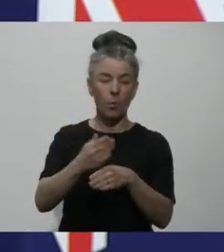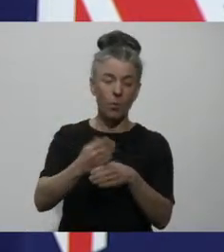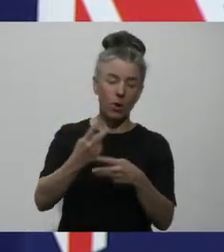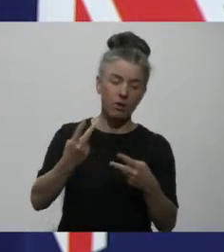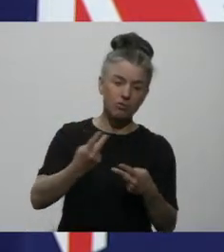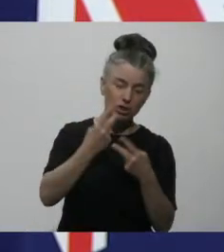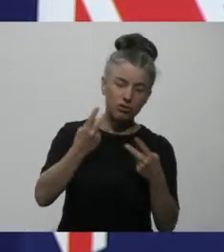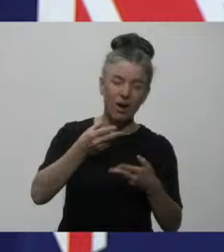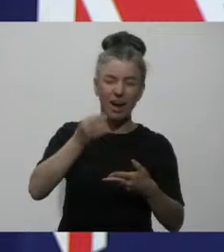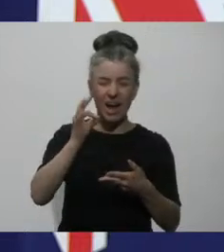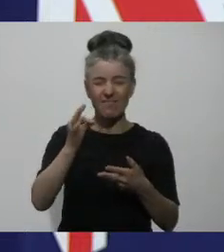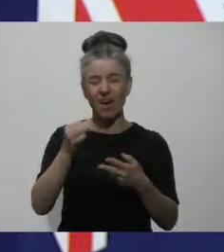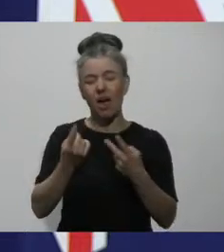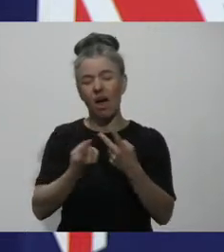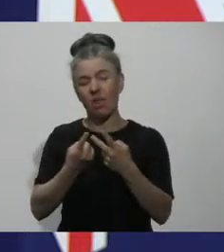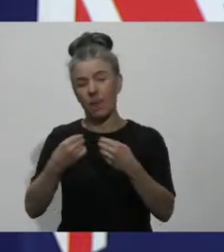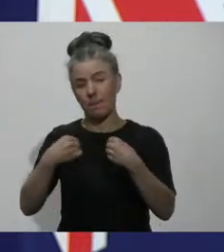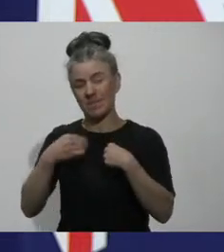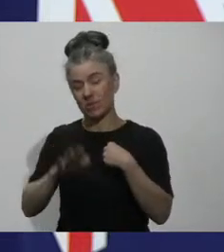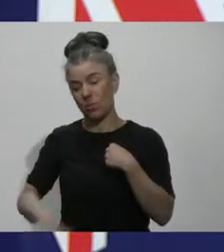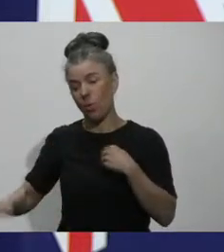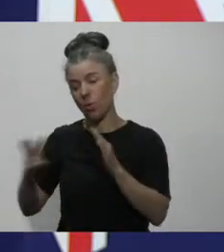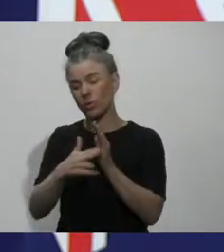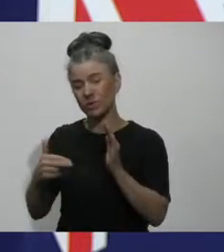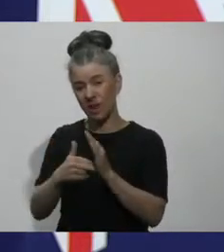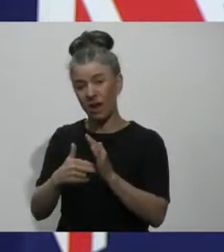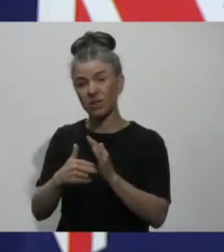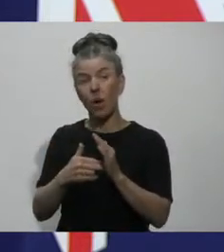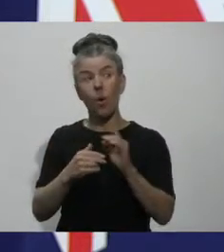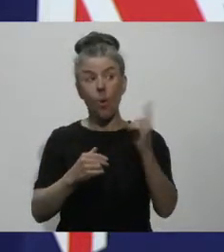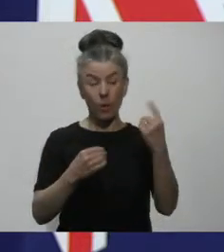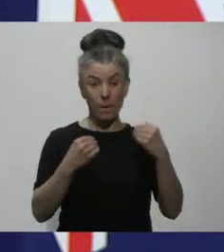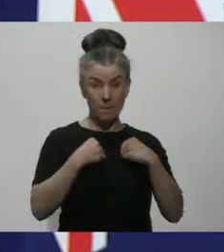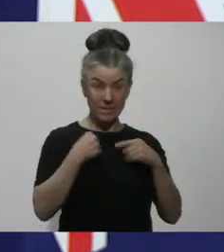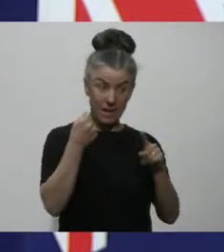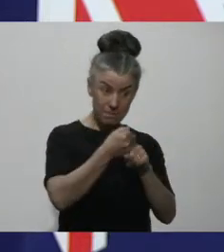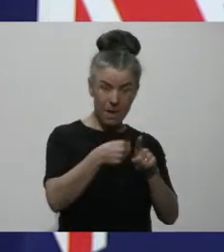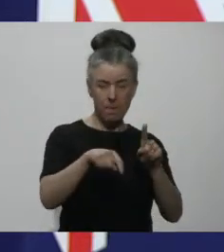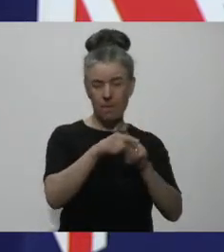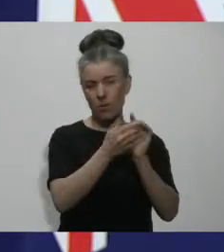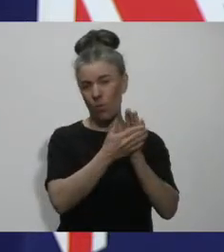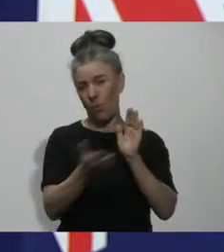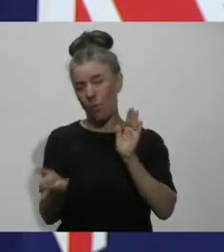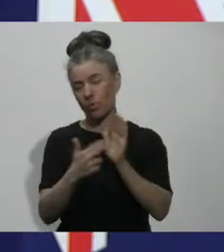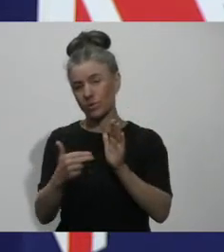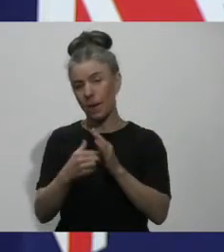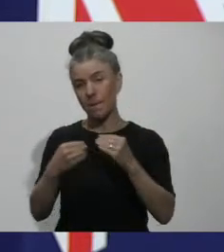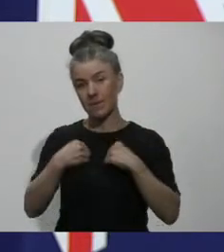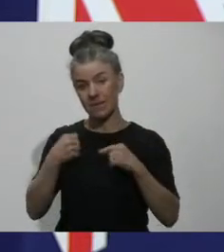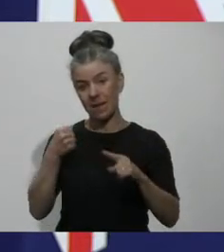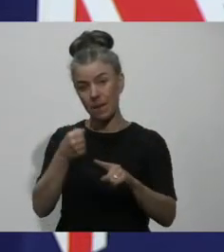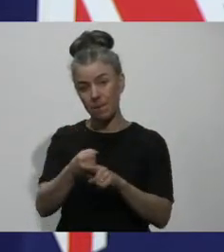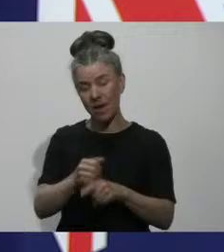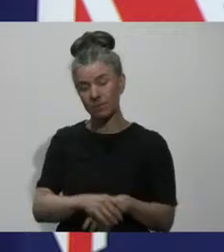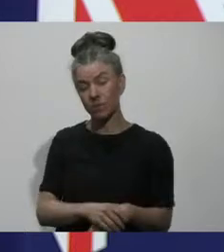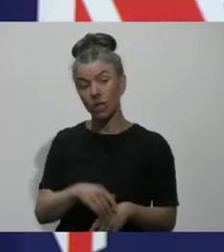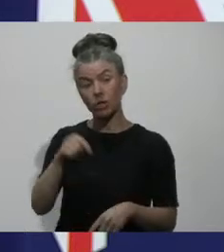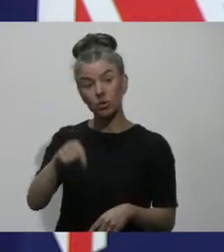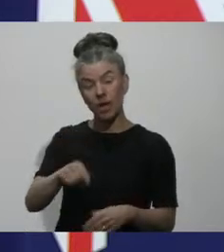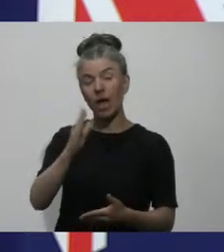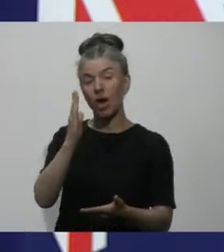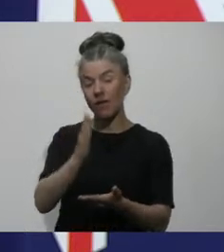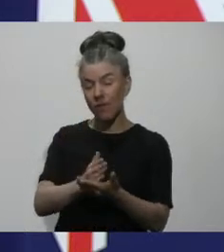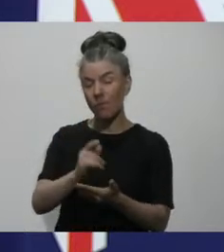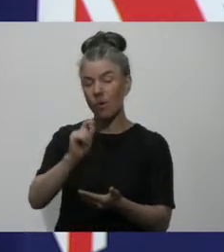parts of the country, and we want to make sure we're helping to cushion the blow for these businesses as well. I can also confirm today that we are looking